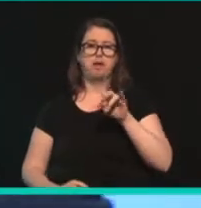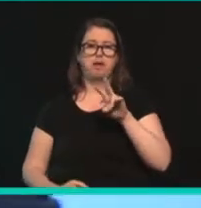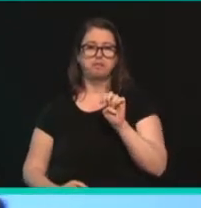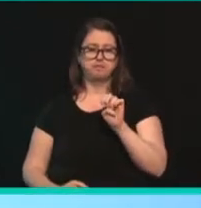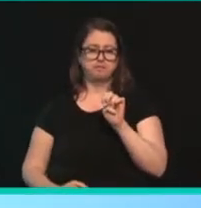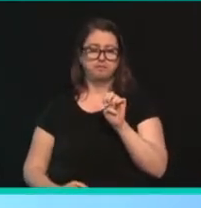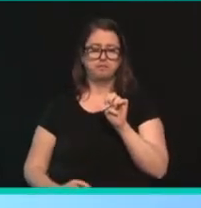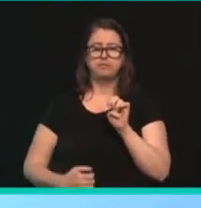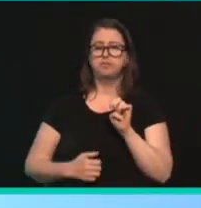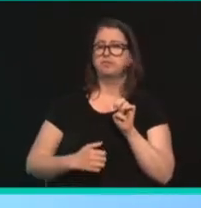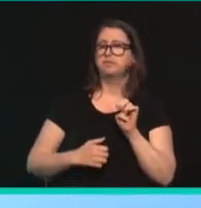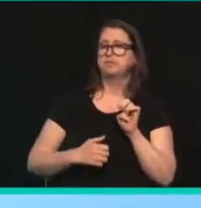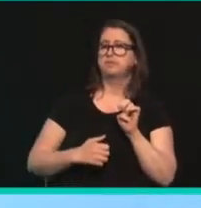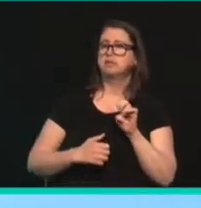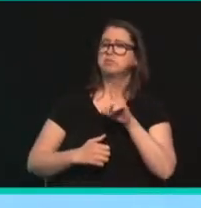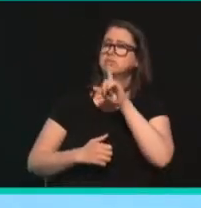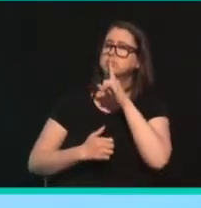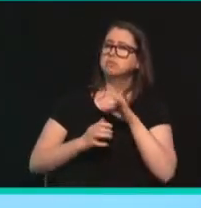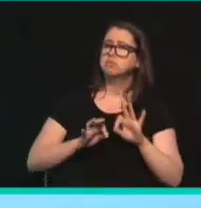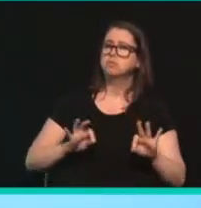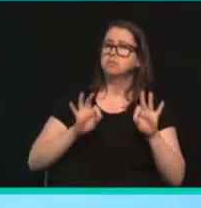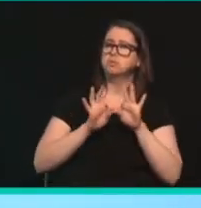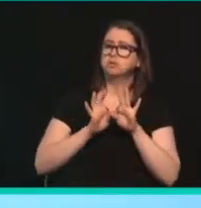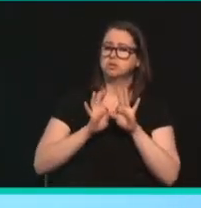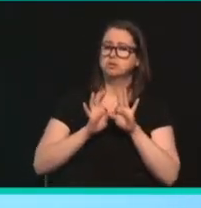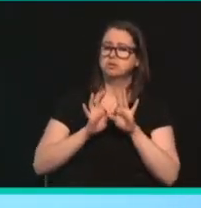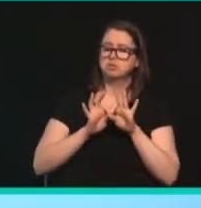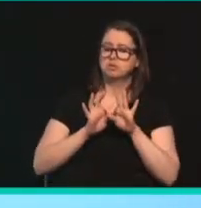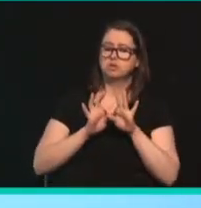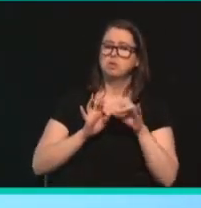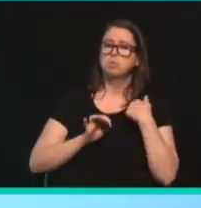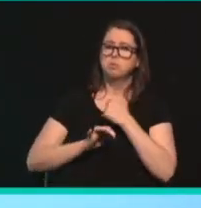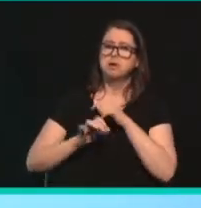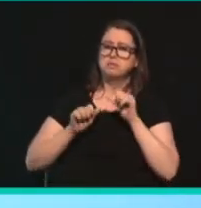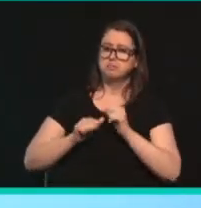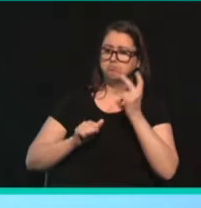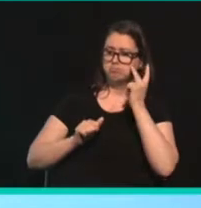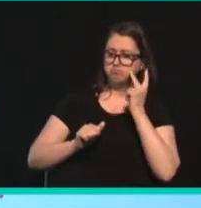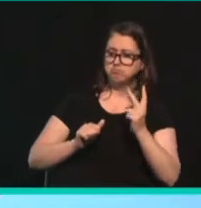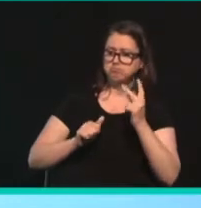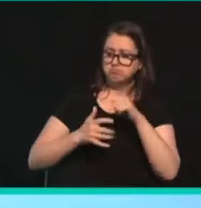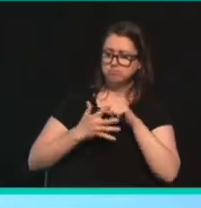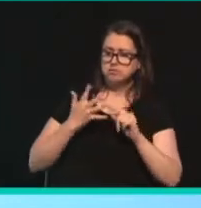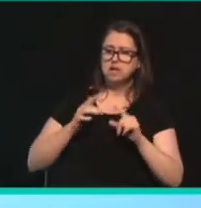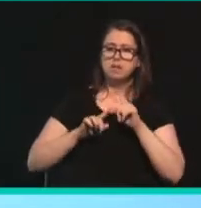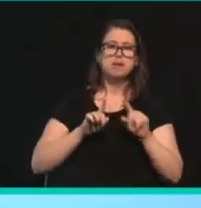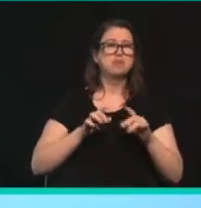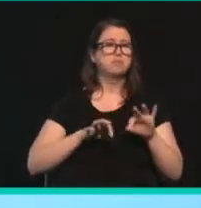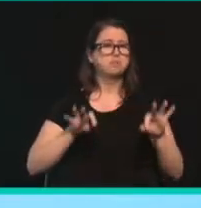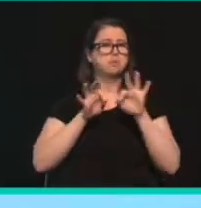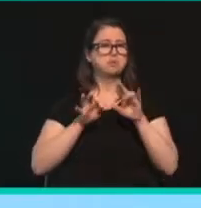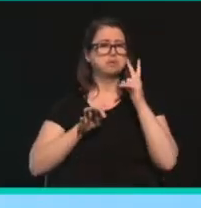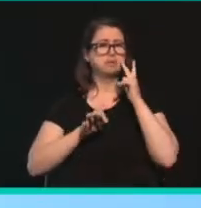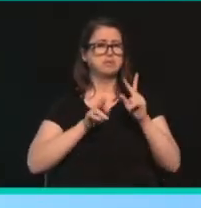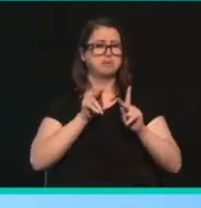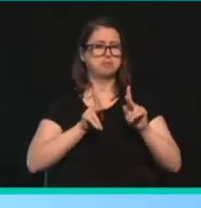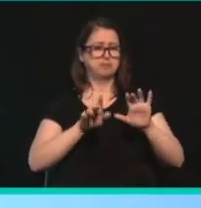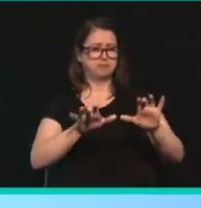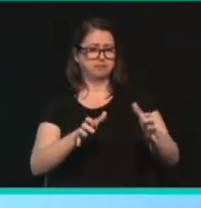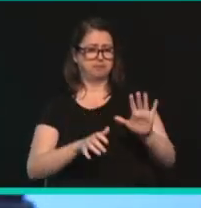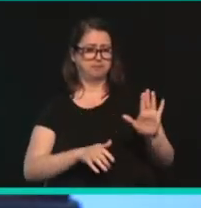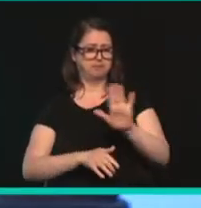This is really important when we look, we've also developed an assessment, but it's important for us to see where people are at so we can see how we can help